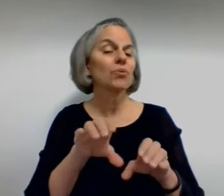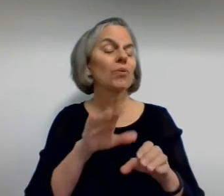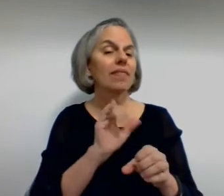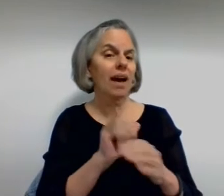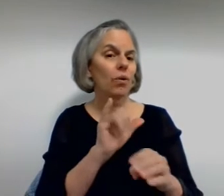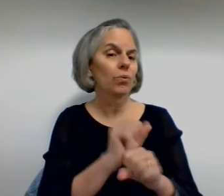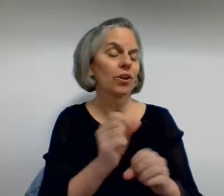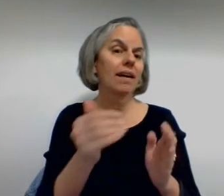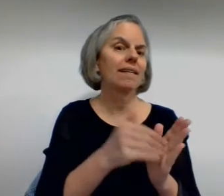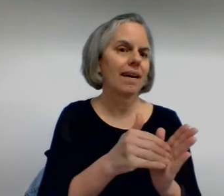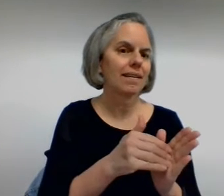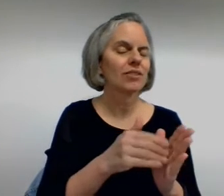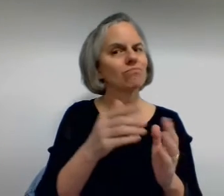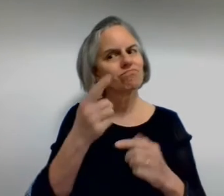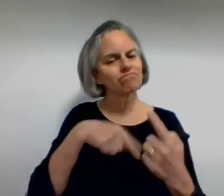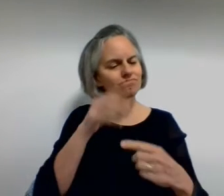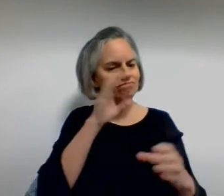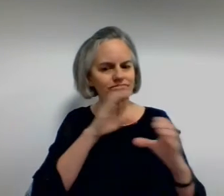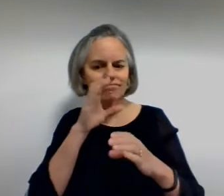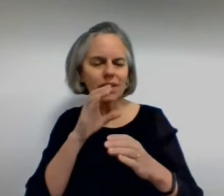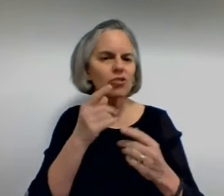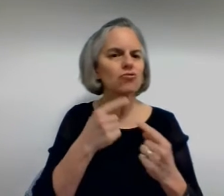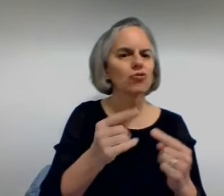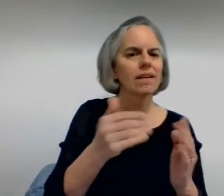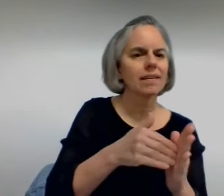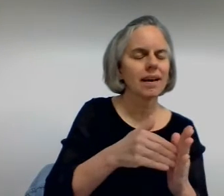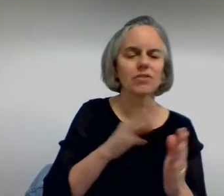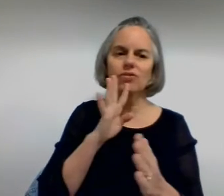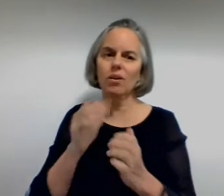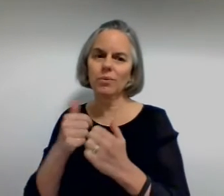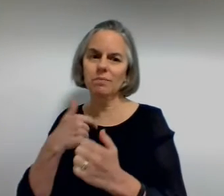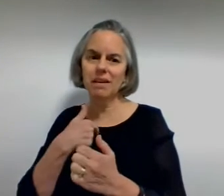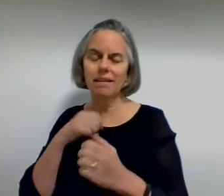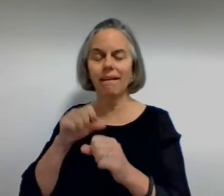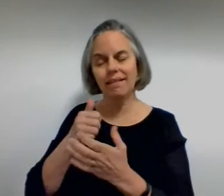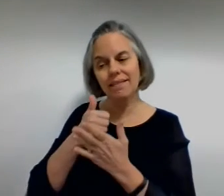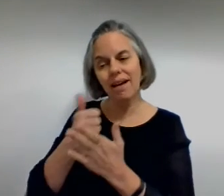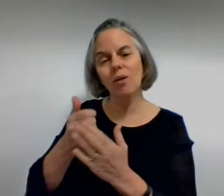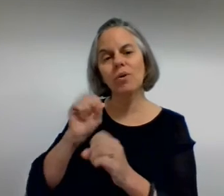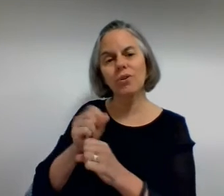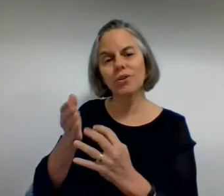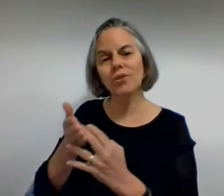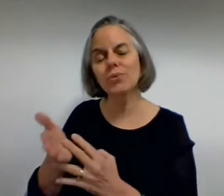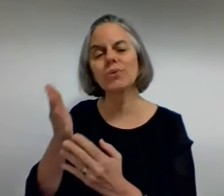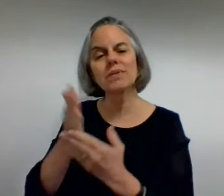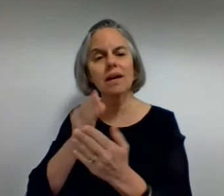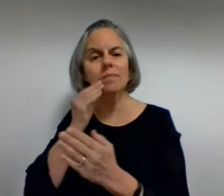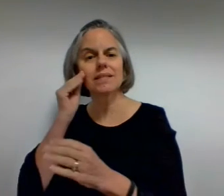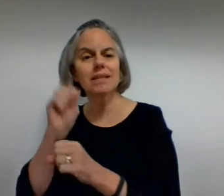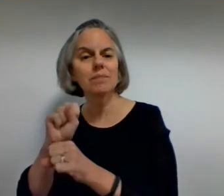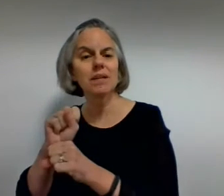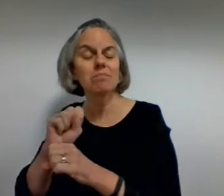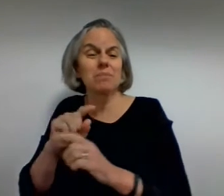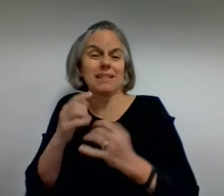you can go back through and try things over again. Come talk to me and I can help you work through some assignments.